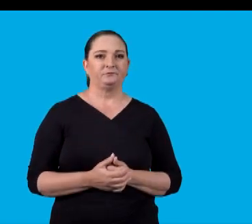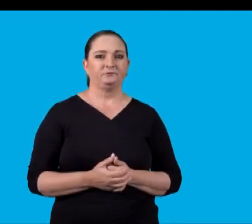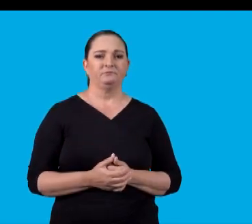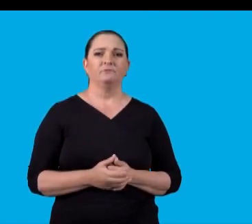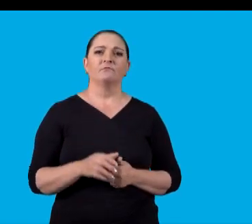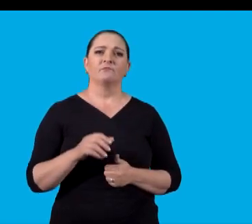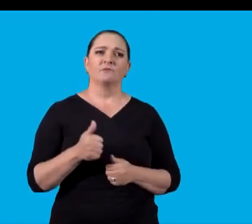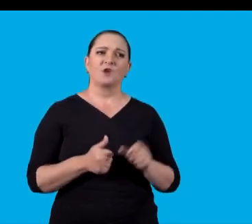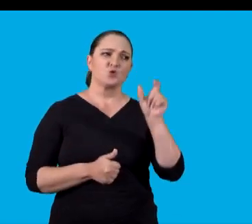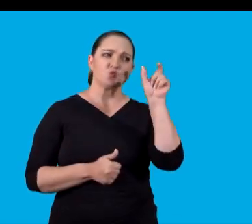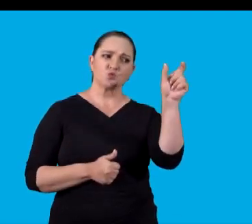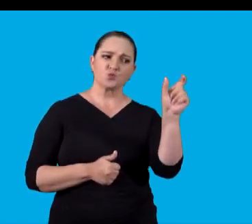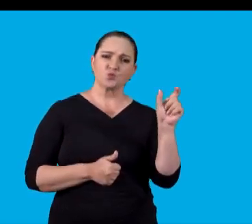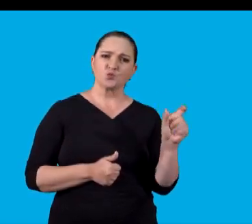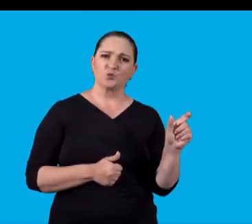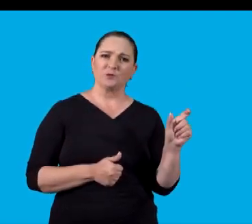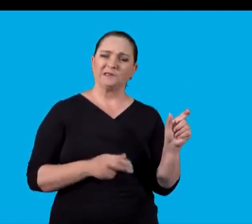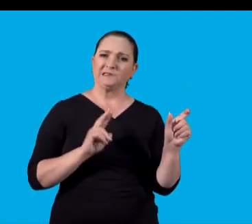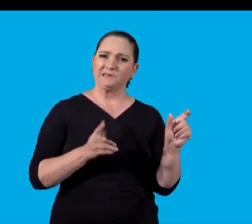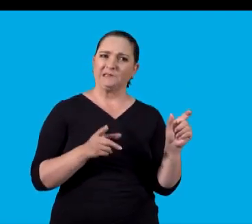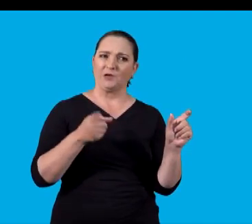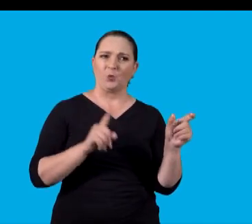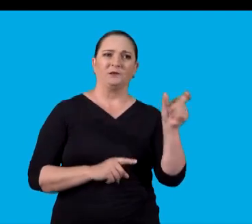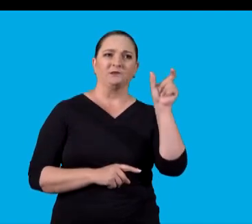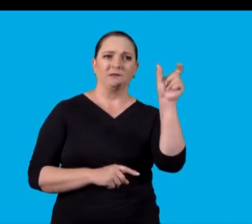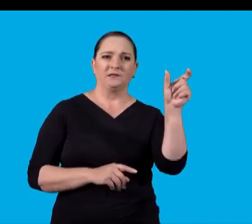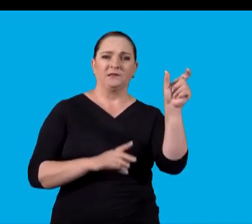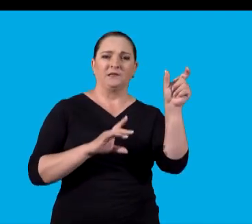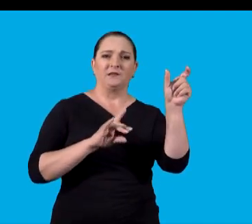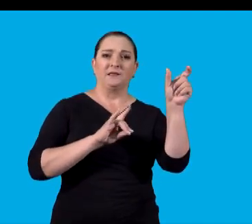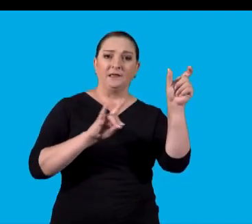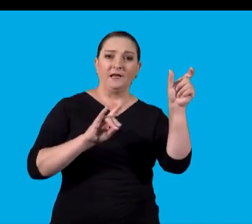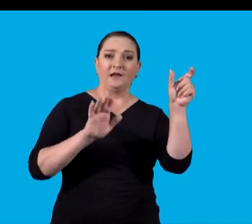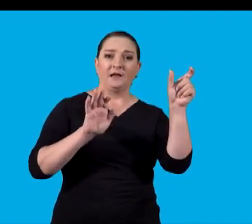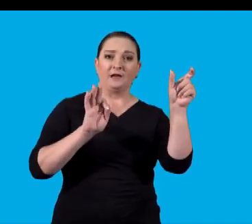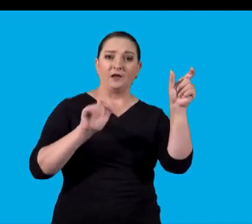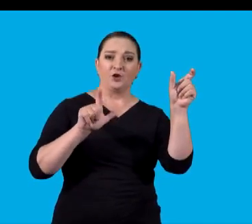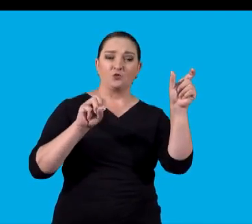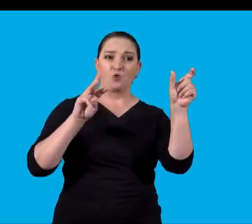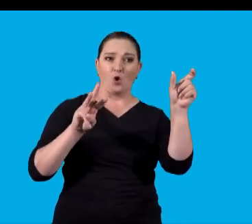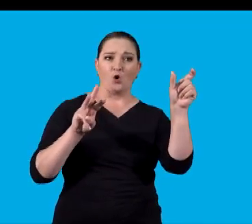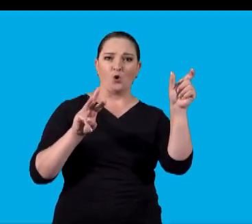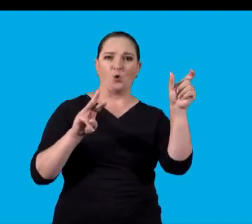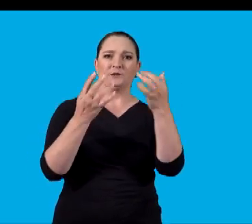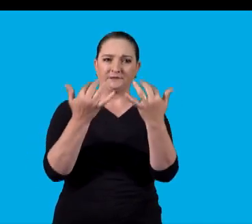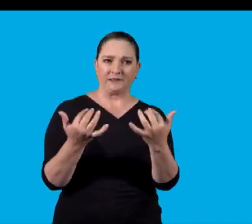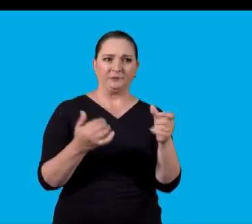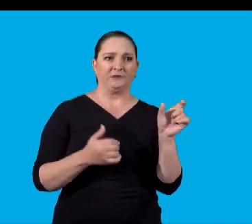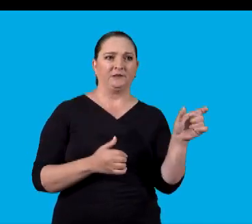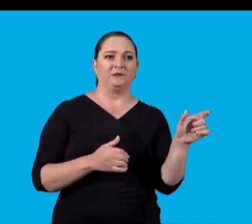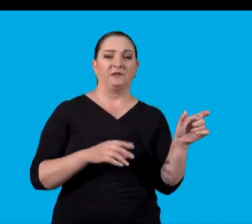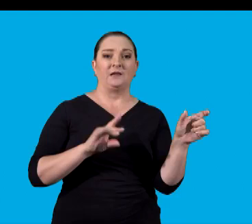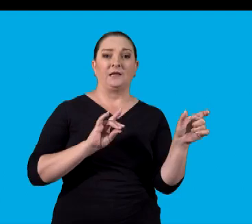the recap of the keywords: cash flow statement, all right? And we also did cash inflows